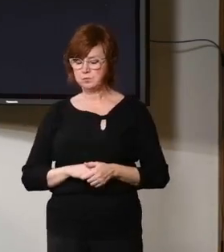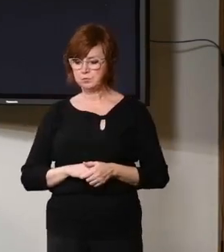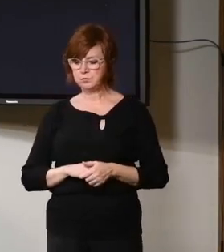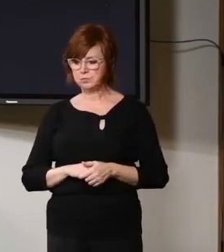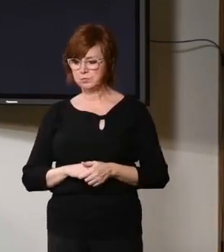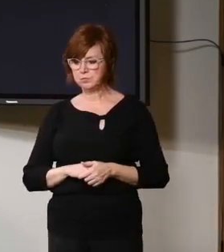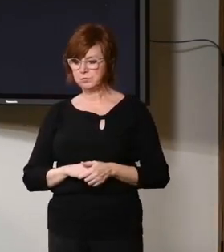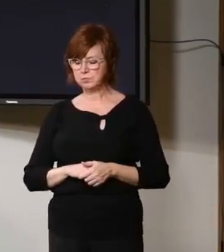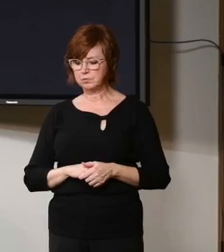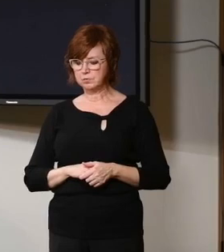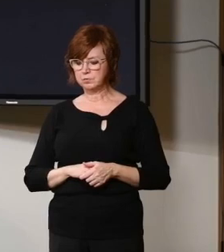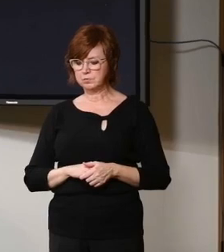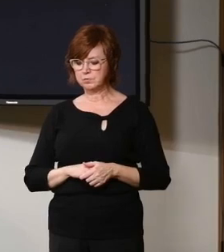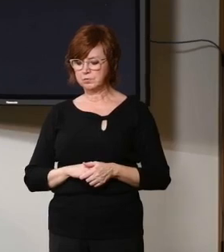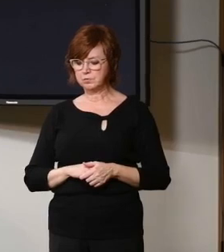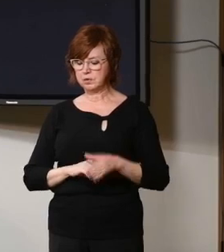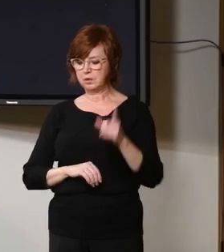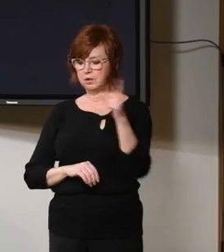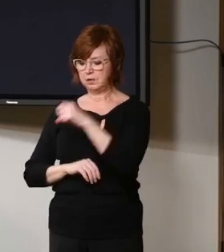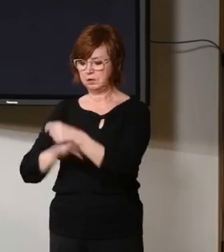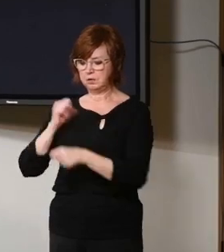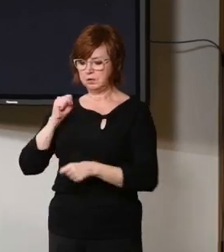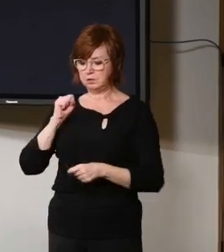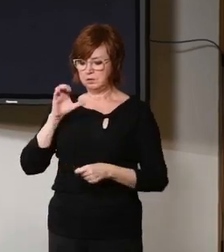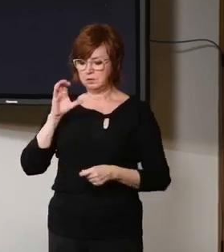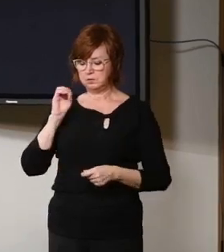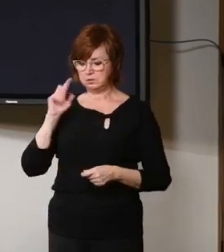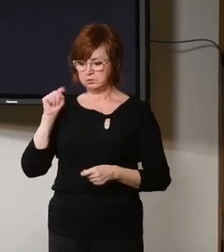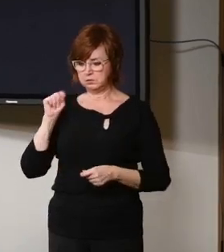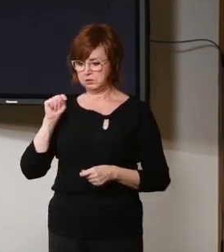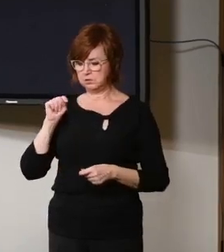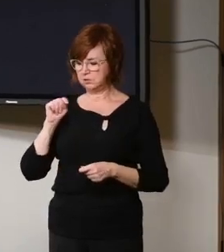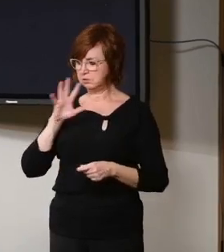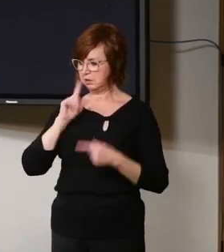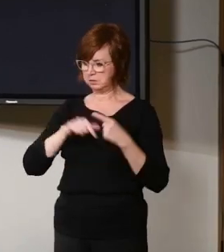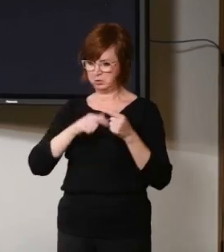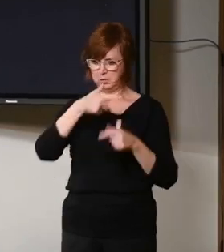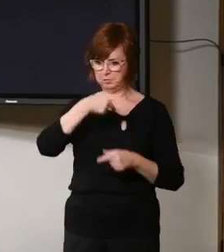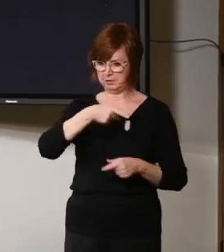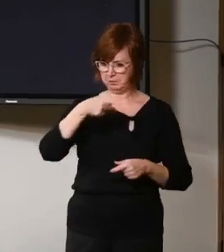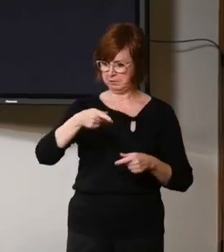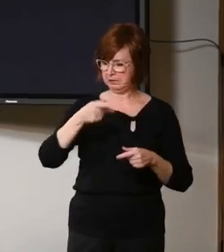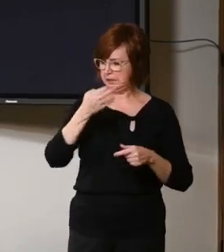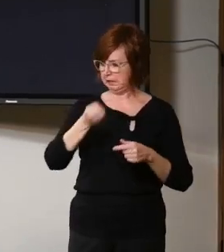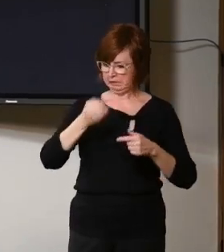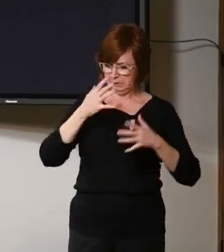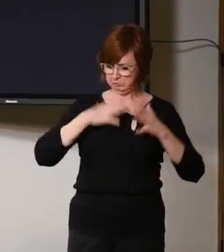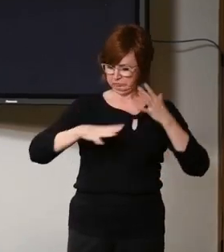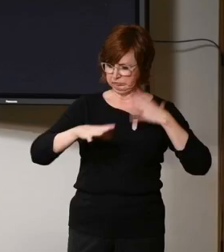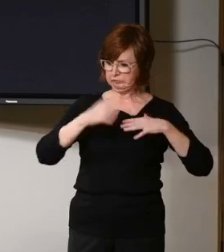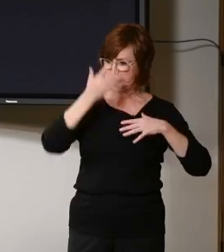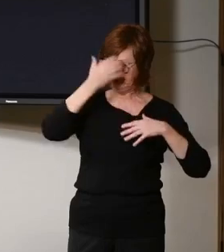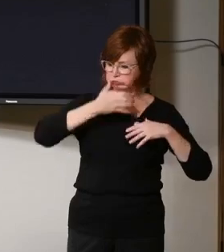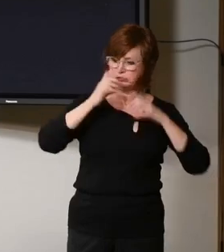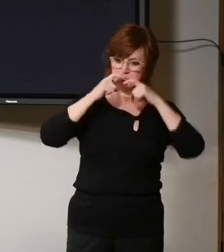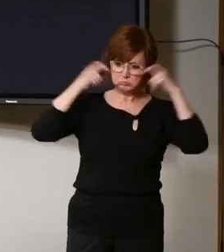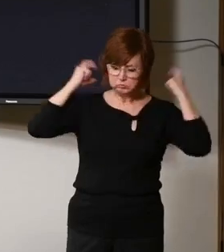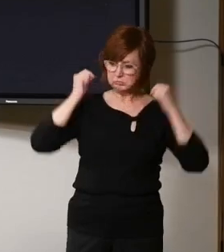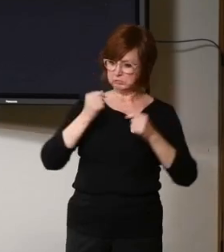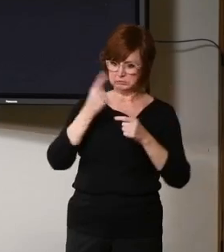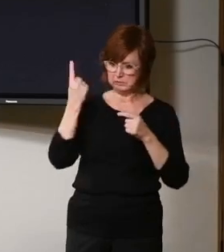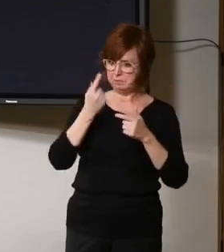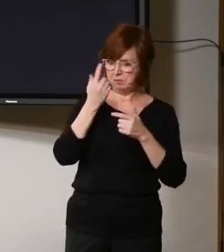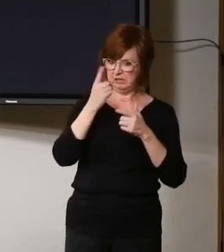wondering, Scott, you're speaking a little bit about PPE going missing from health facilities. Can you speak to what type of